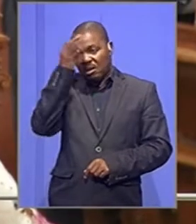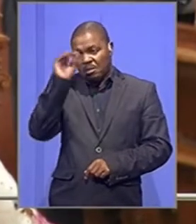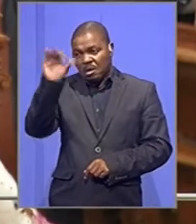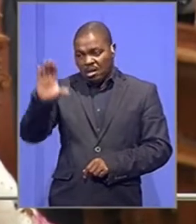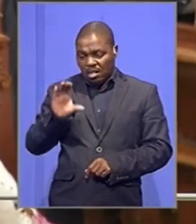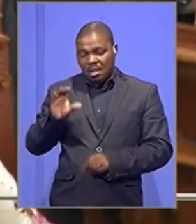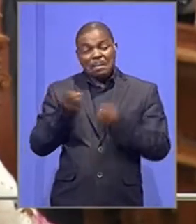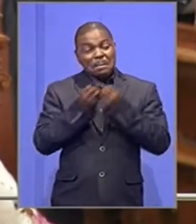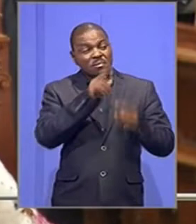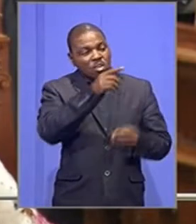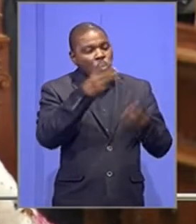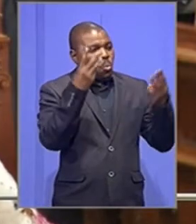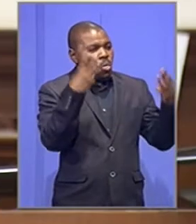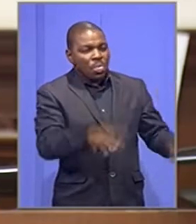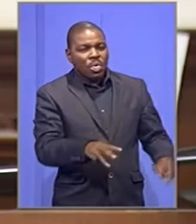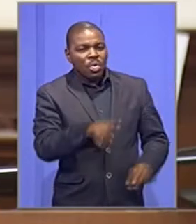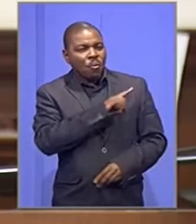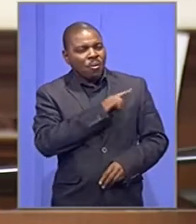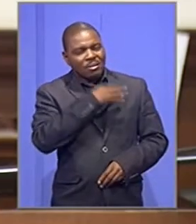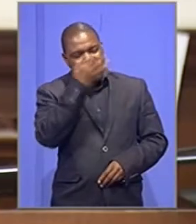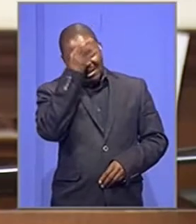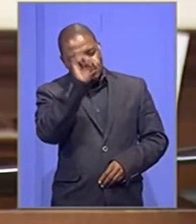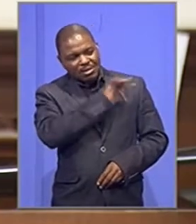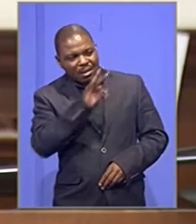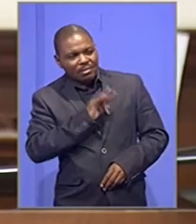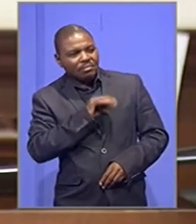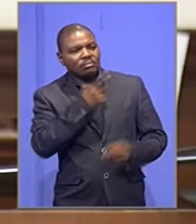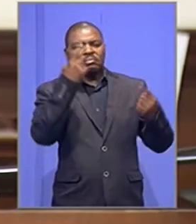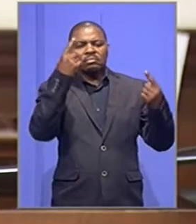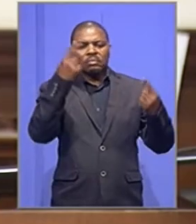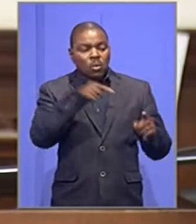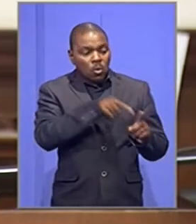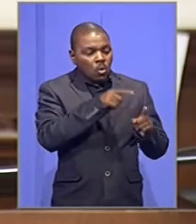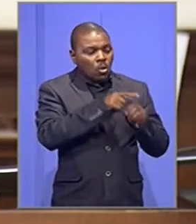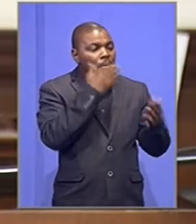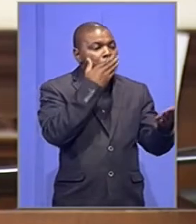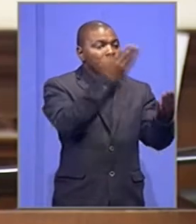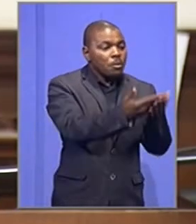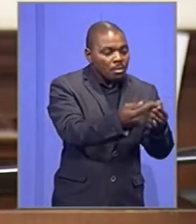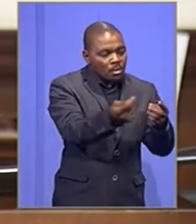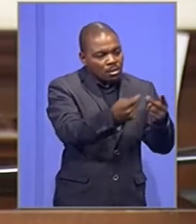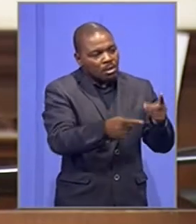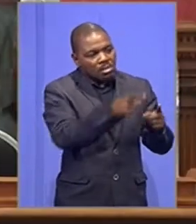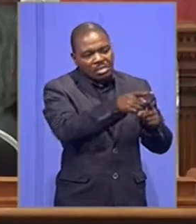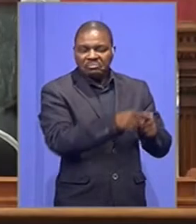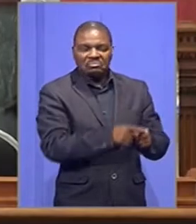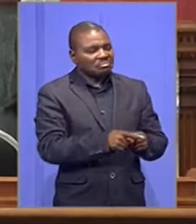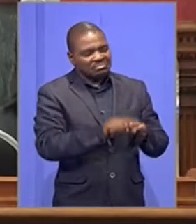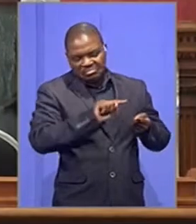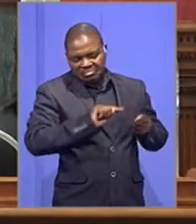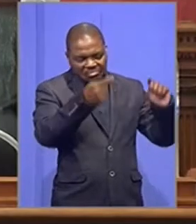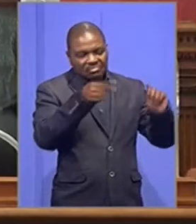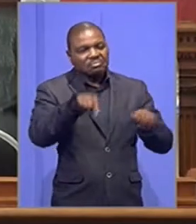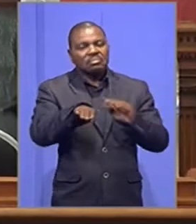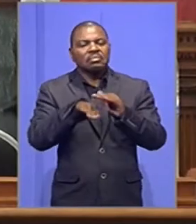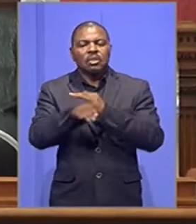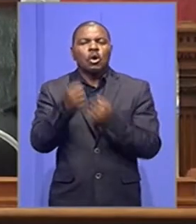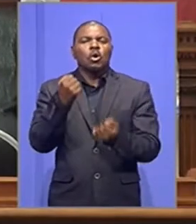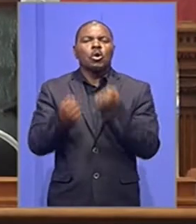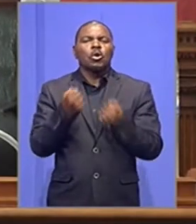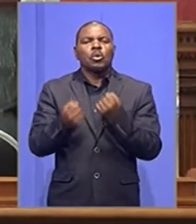ho sengwa ha bahlanka ba mmuso ba phepetsa ditlaleho tsa Mosireletsi wa Setshaba ho ena le hore ba arabele ditletlebo